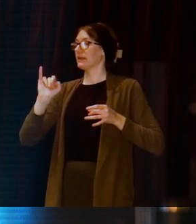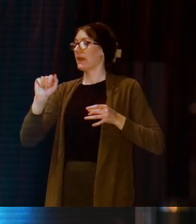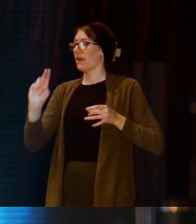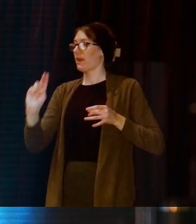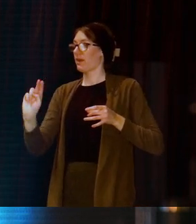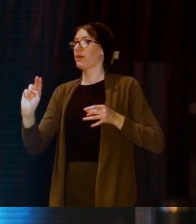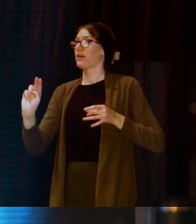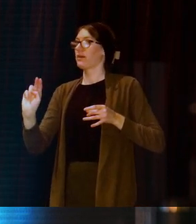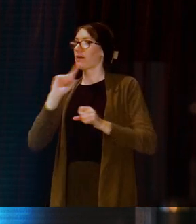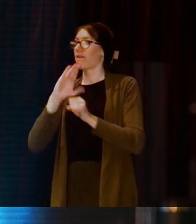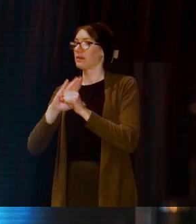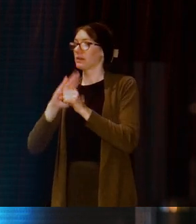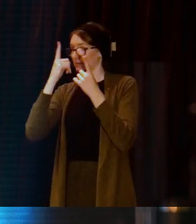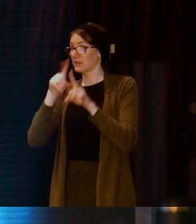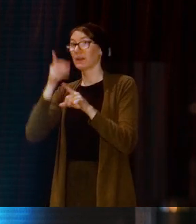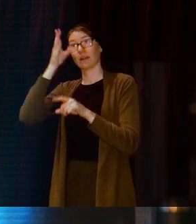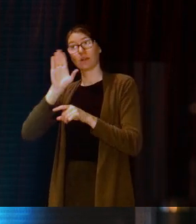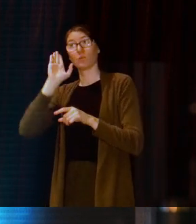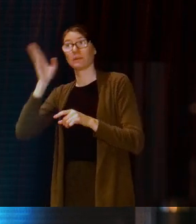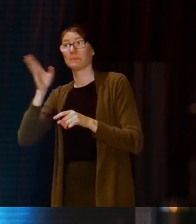God will be faithful.